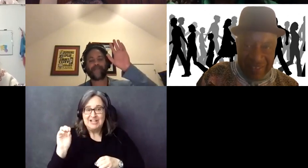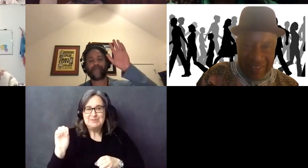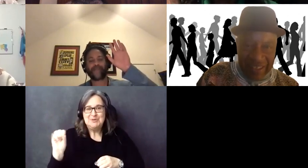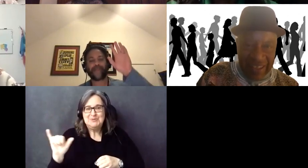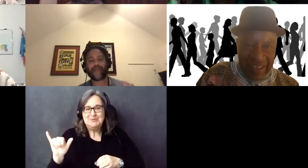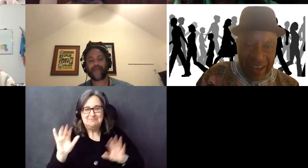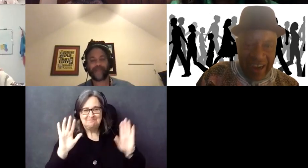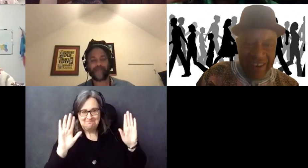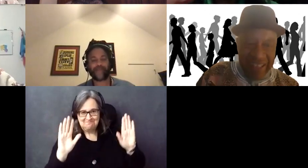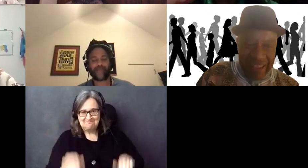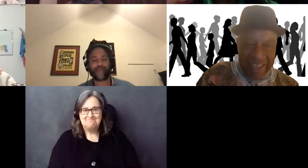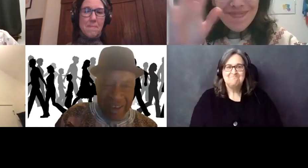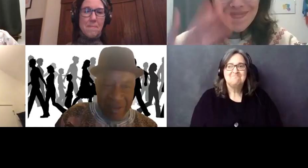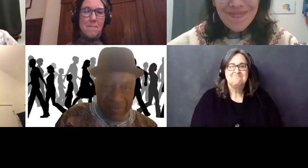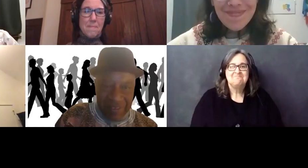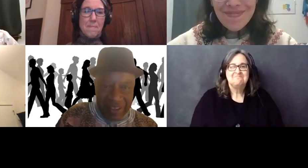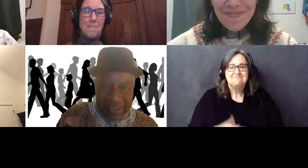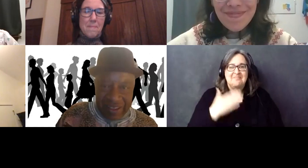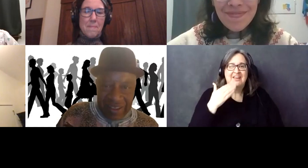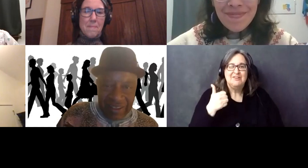Okay. Thank you.